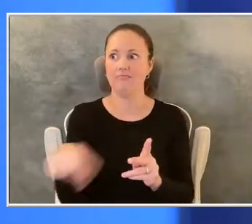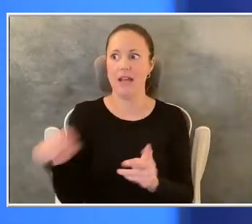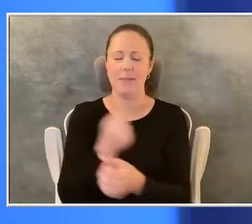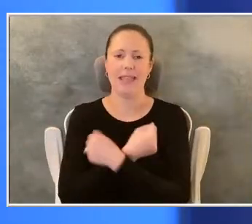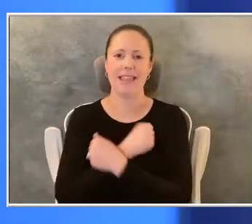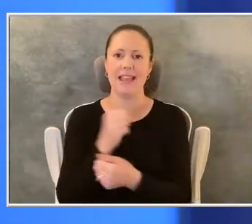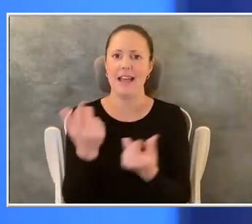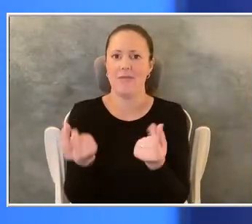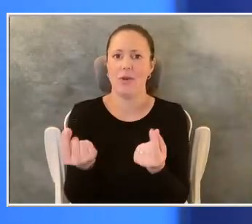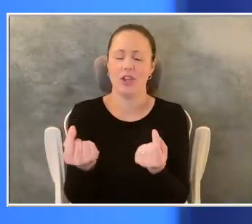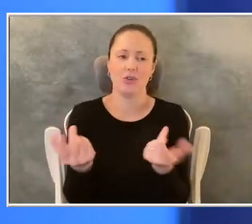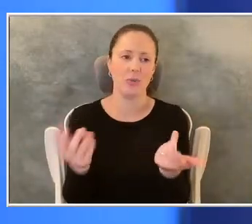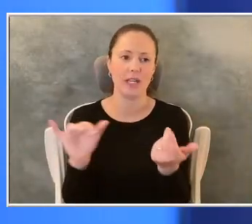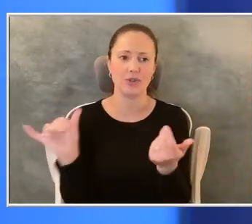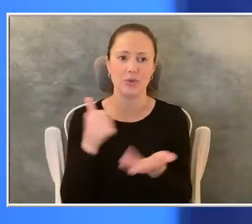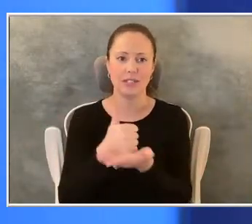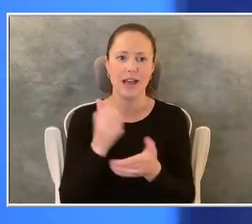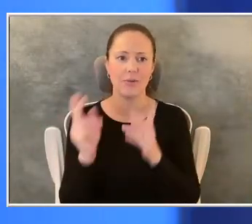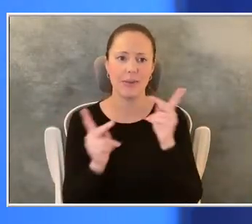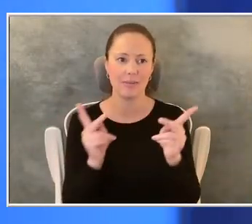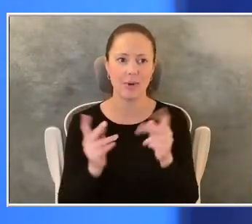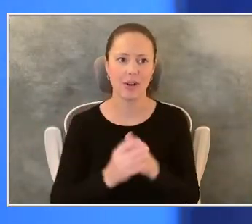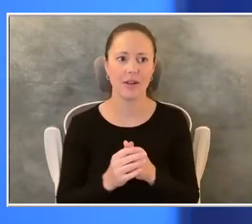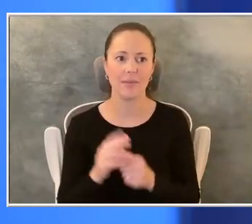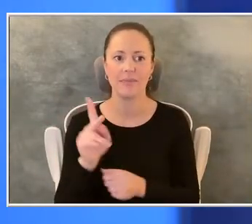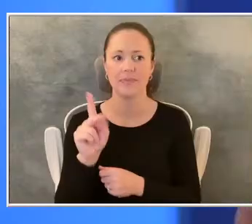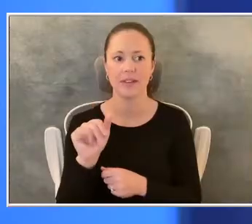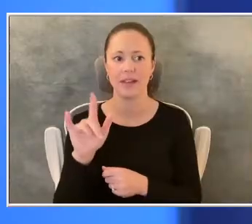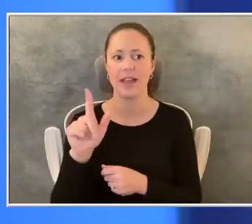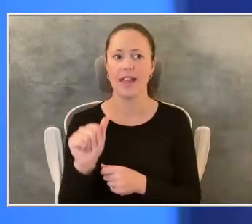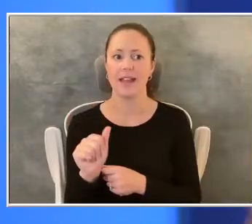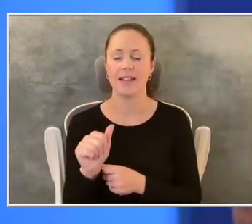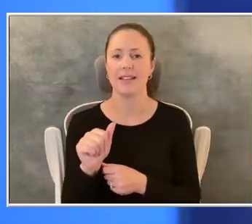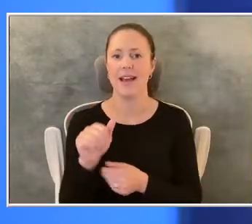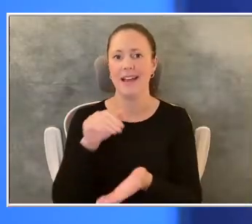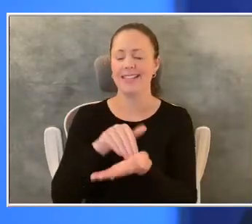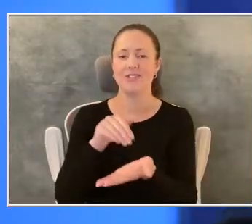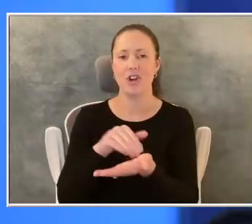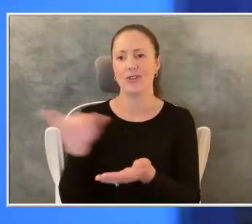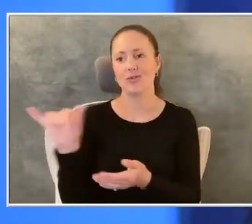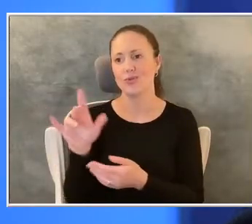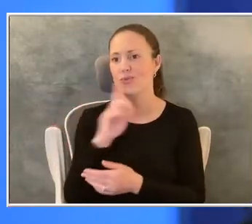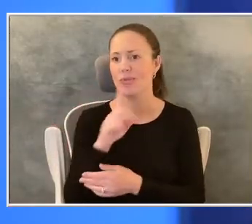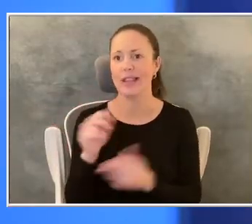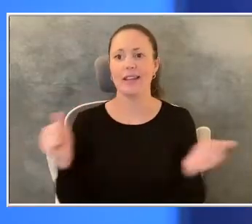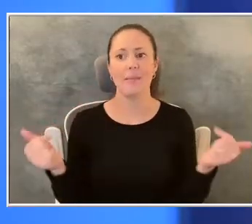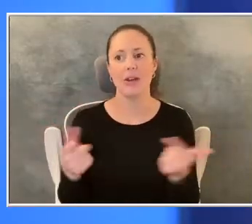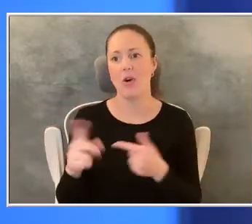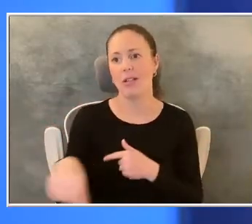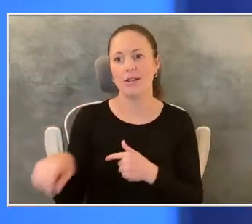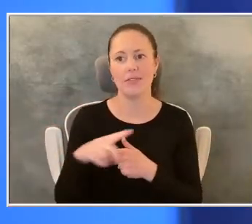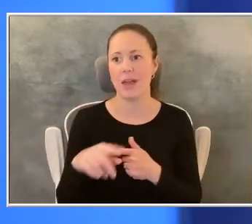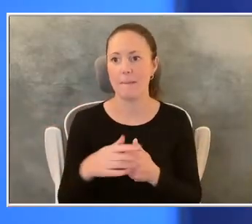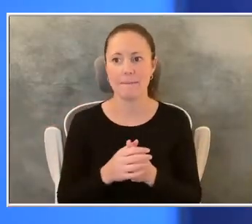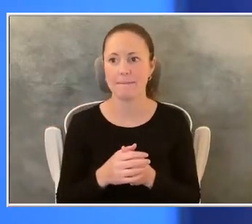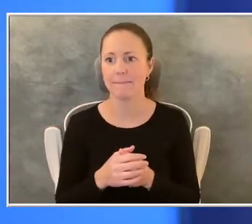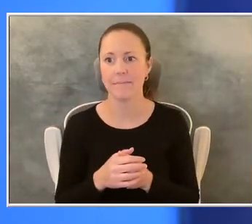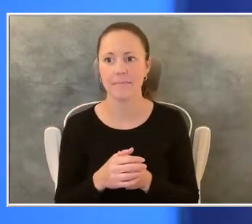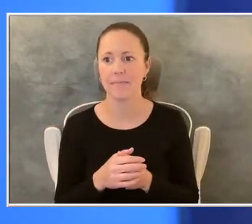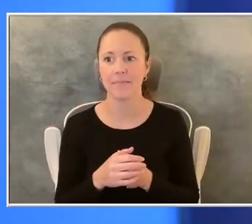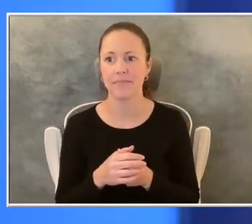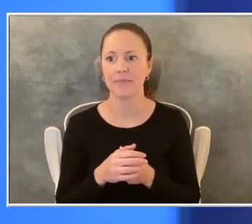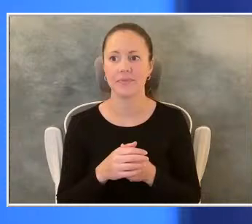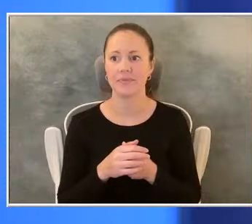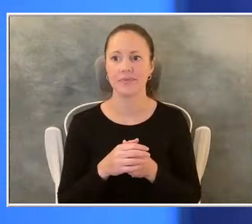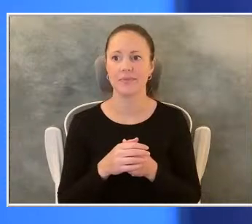what they're doing to help people. Kayla, Dr. Singh, Dr. Abiyankar, all of them. They're just,